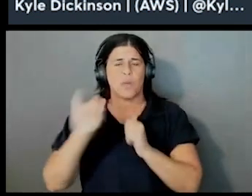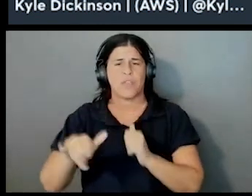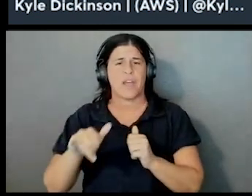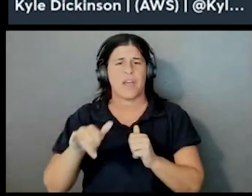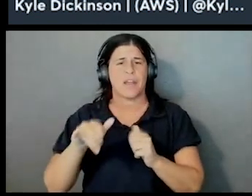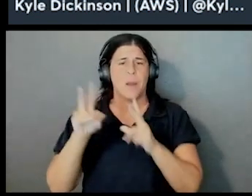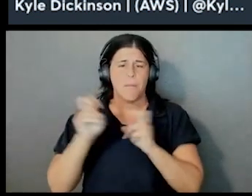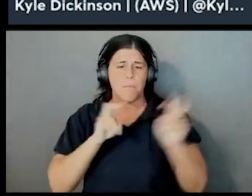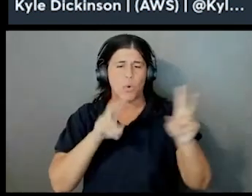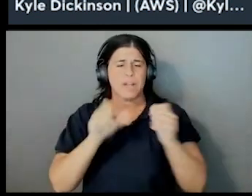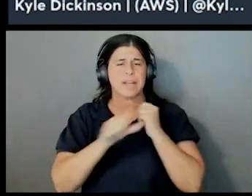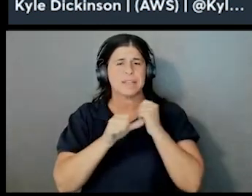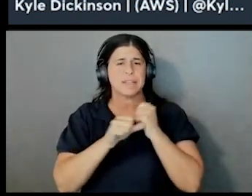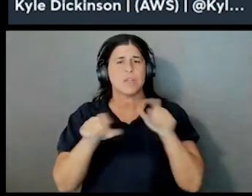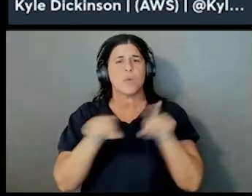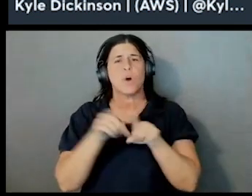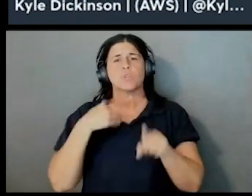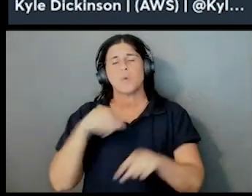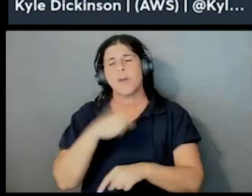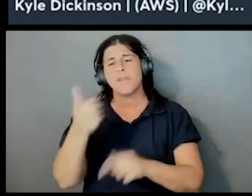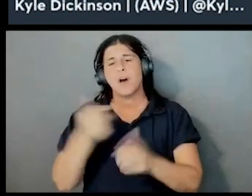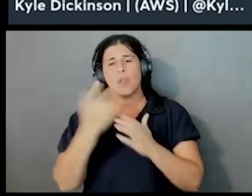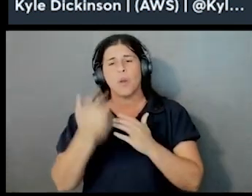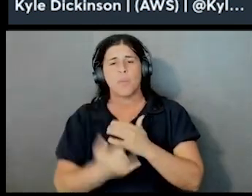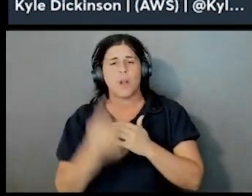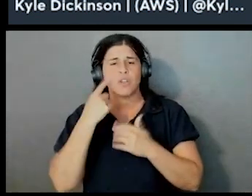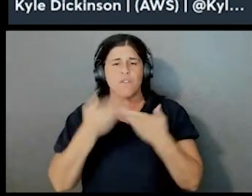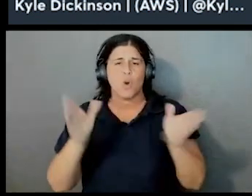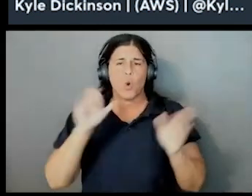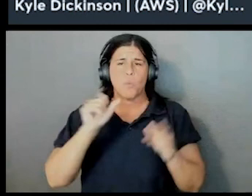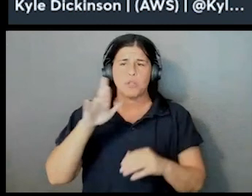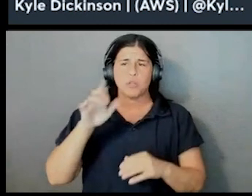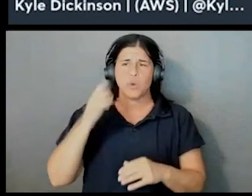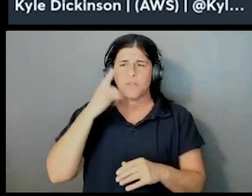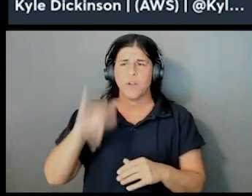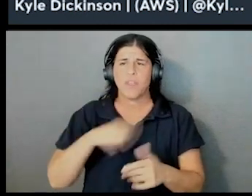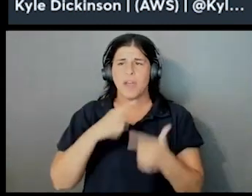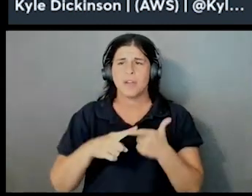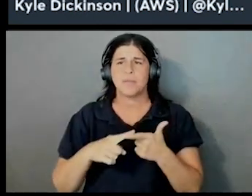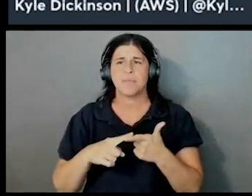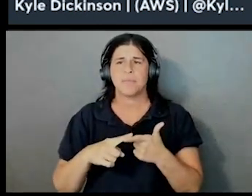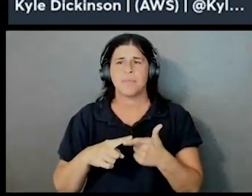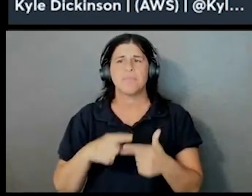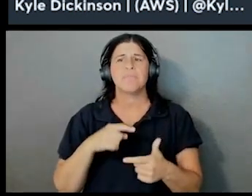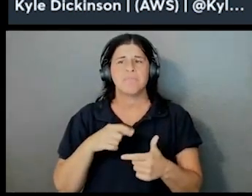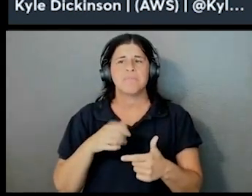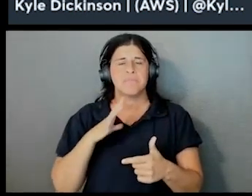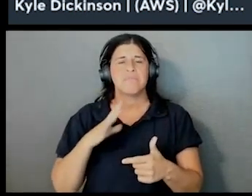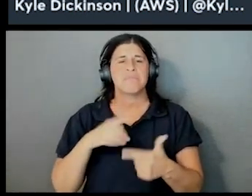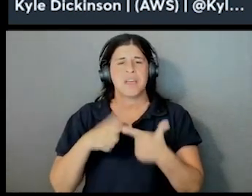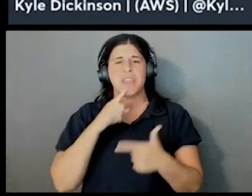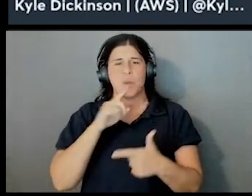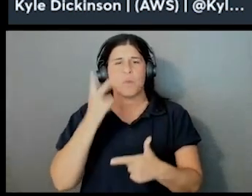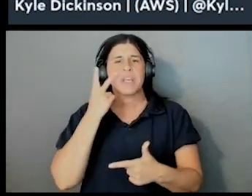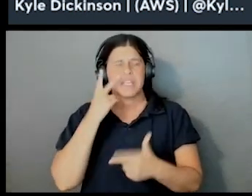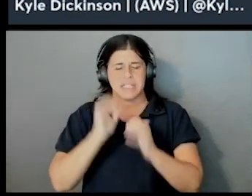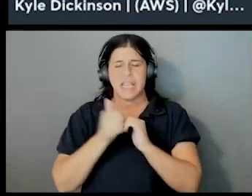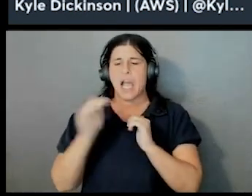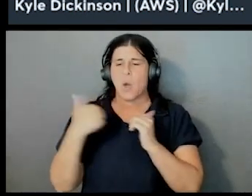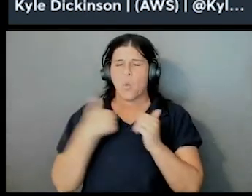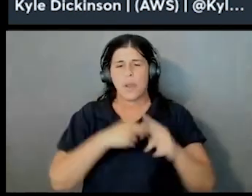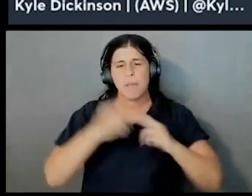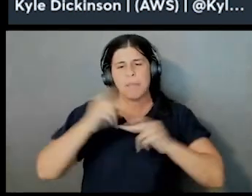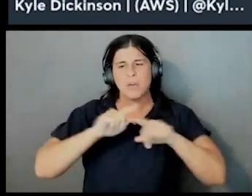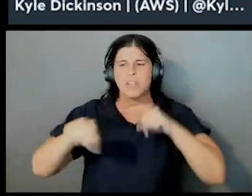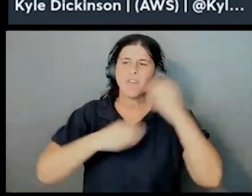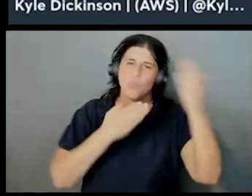have some of the projects open sourced in GitHub. So you can always go and check out the code and check out how we build recommendations and also contribute to